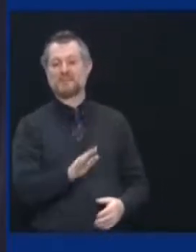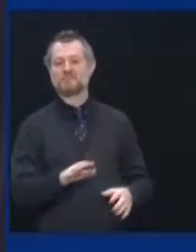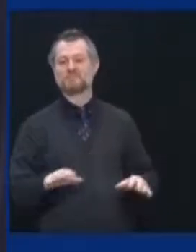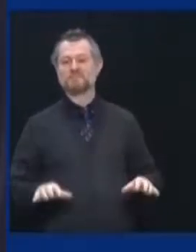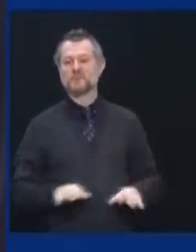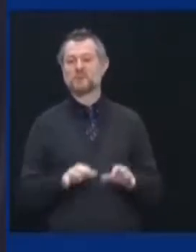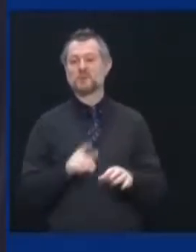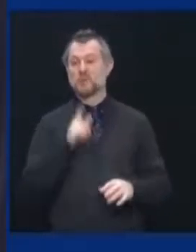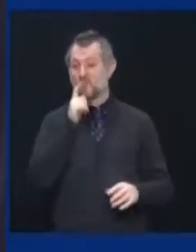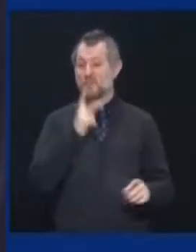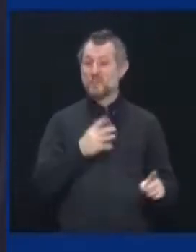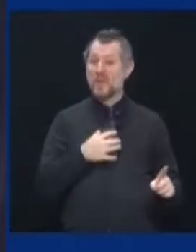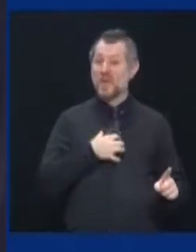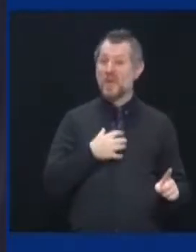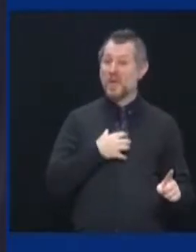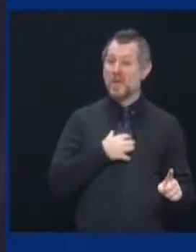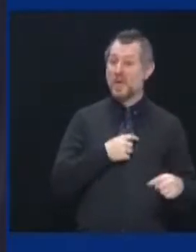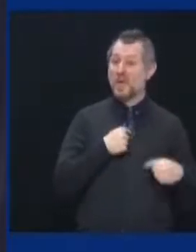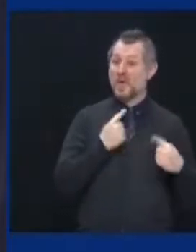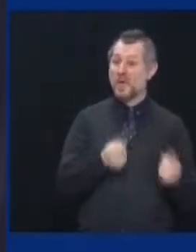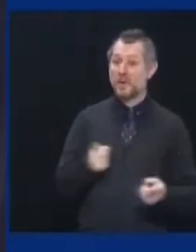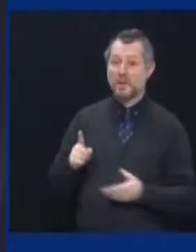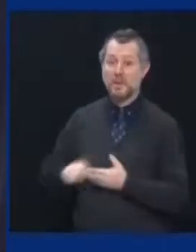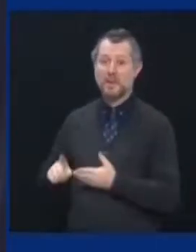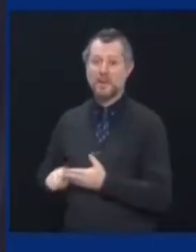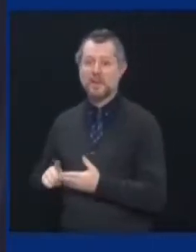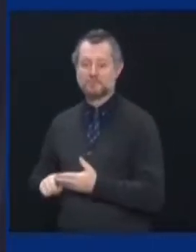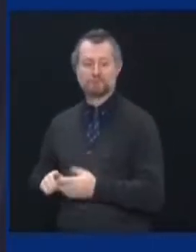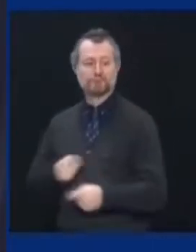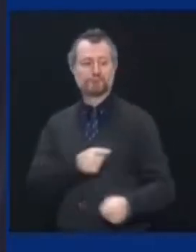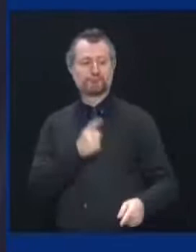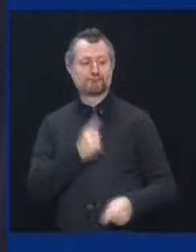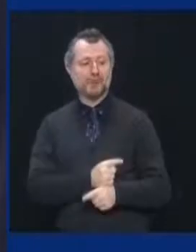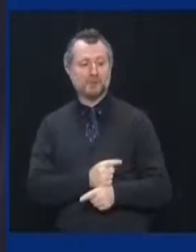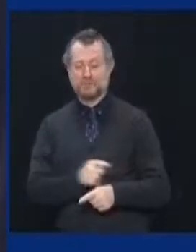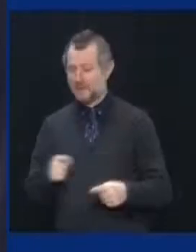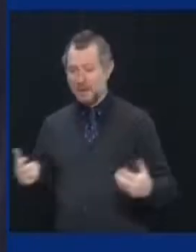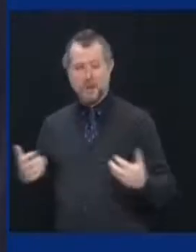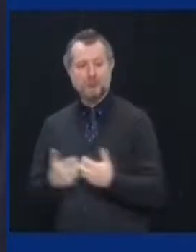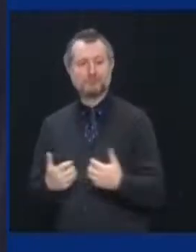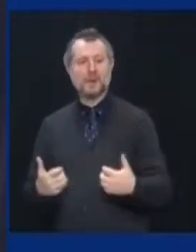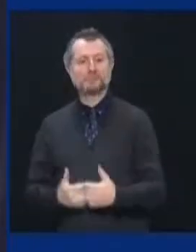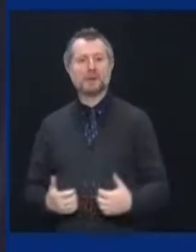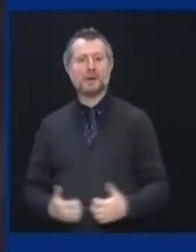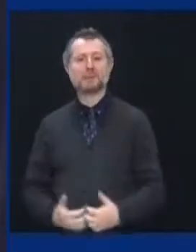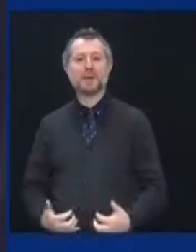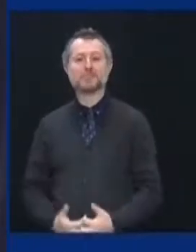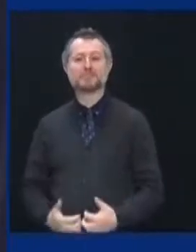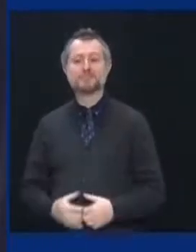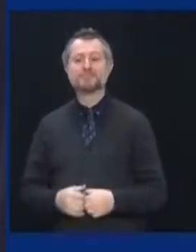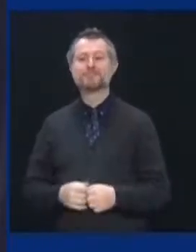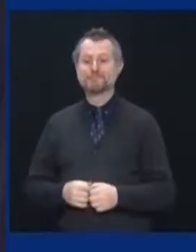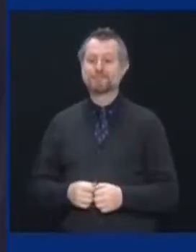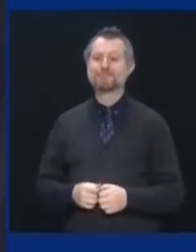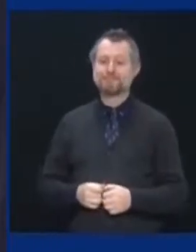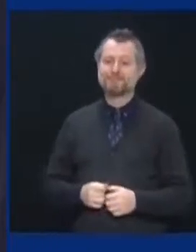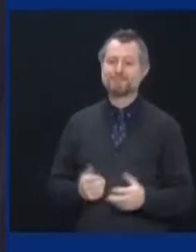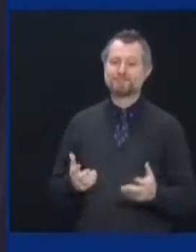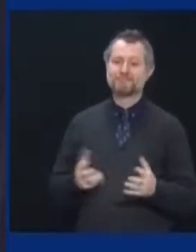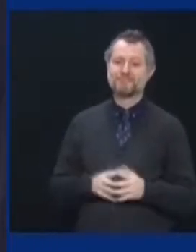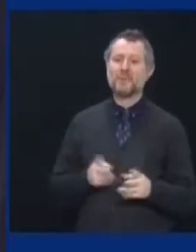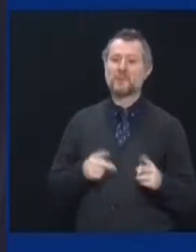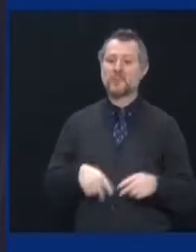information that people assumed, that they were being lied to. And